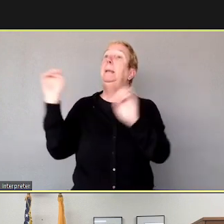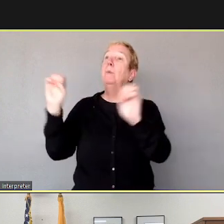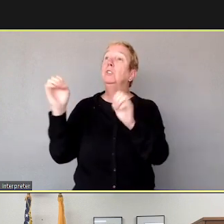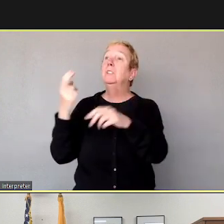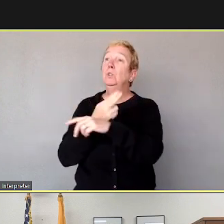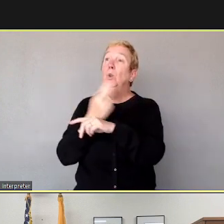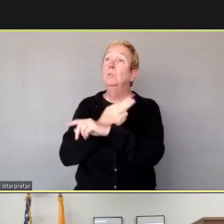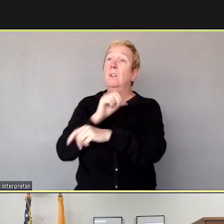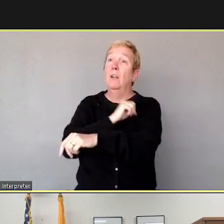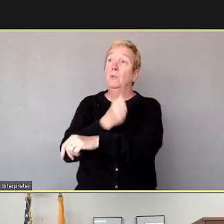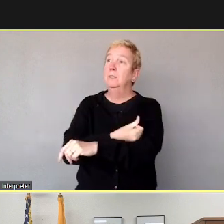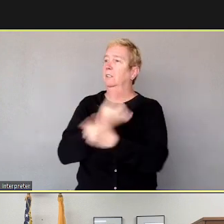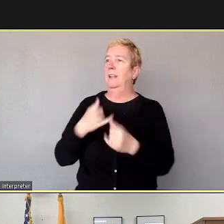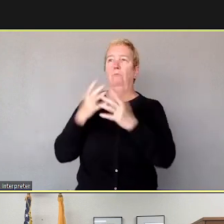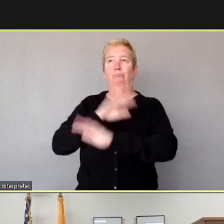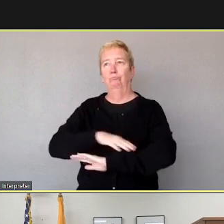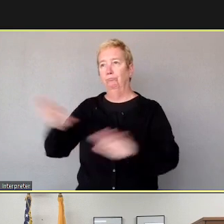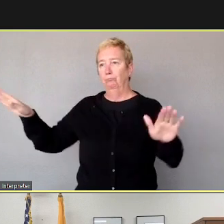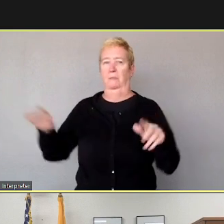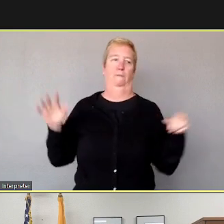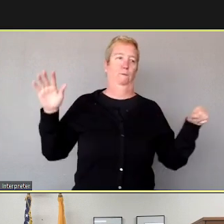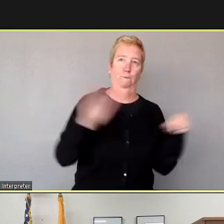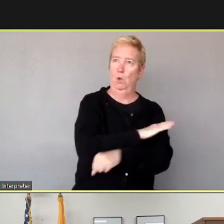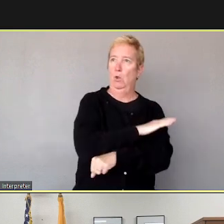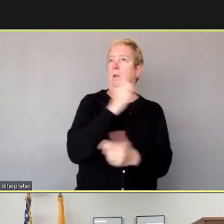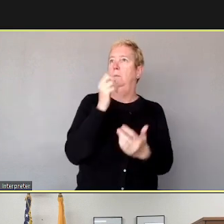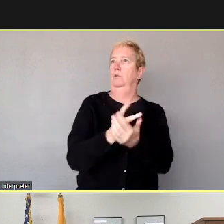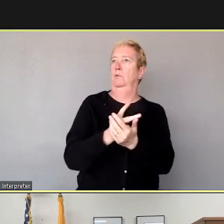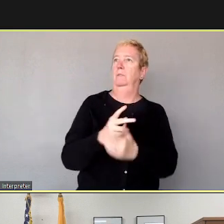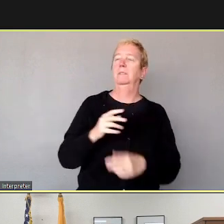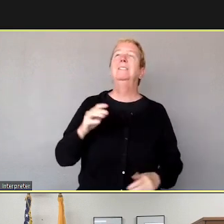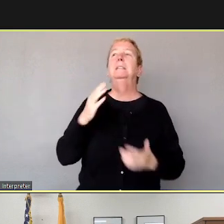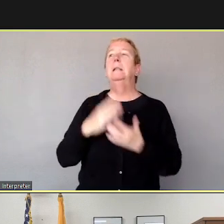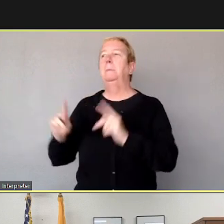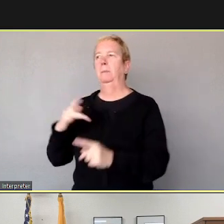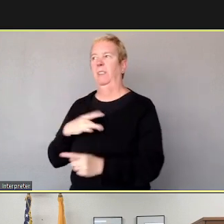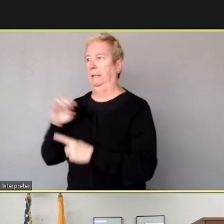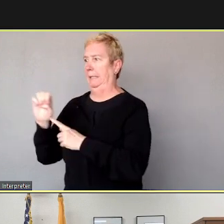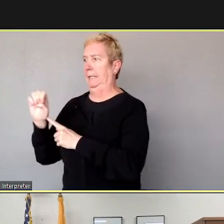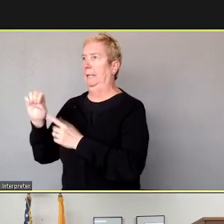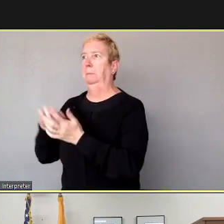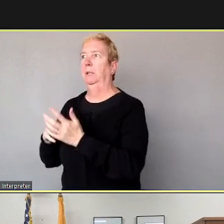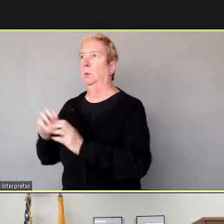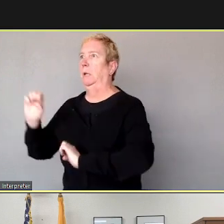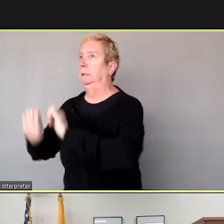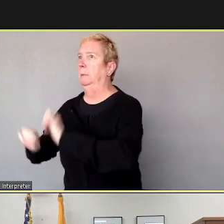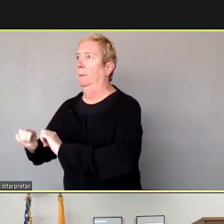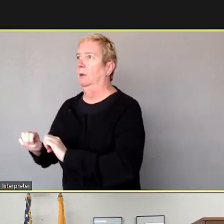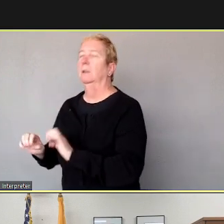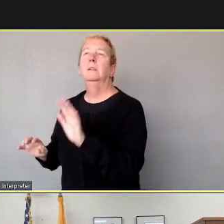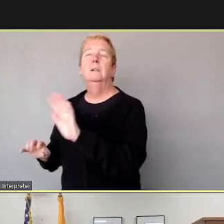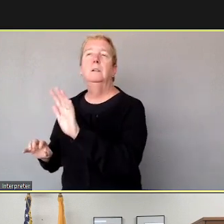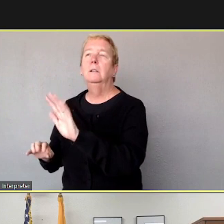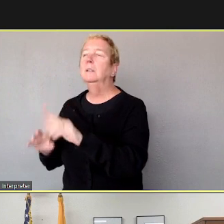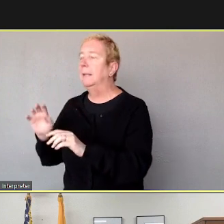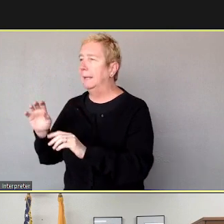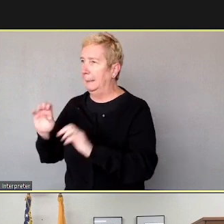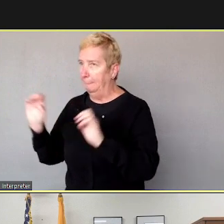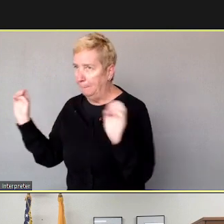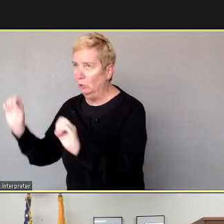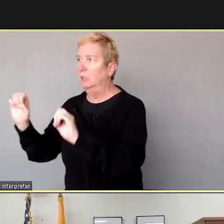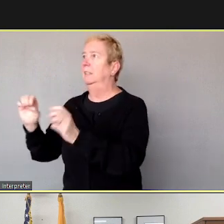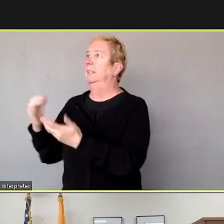so for those of you who are concerned about an experimental nature of a vaccine, that barrier has now been